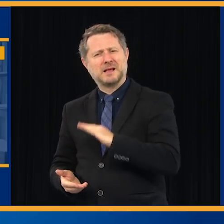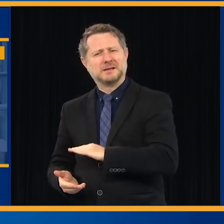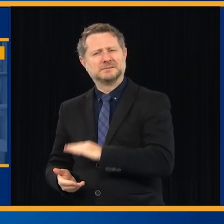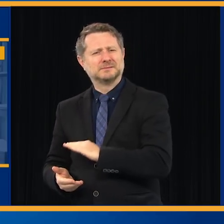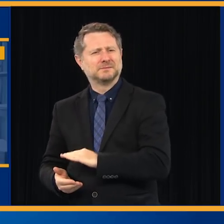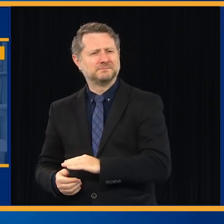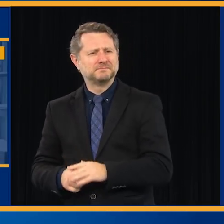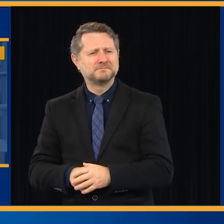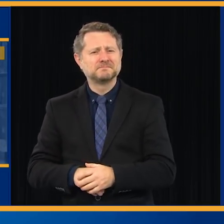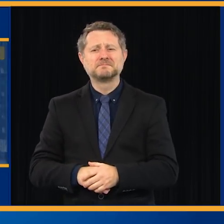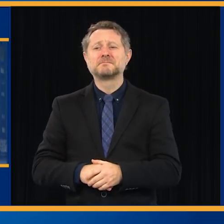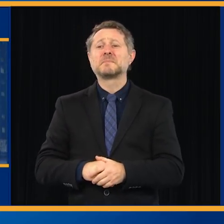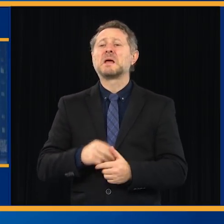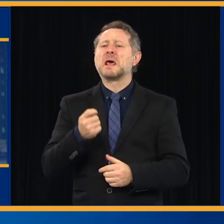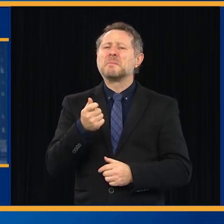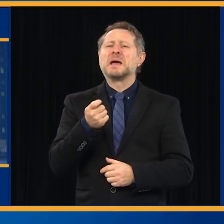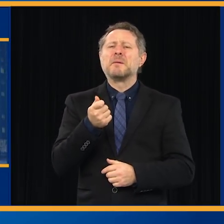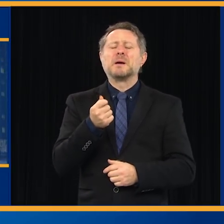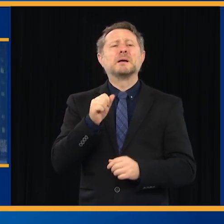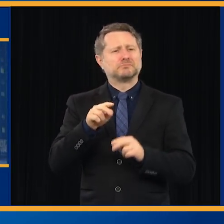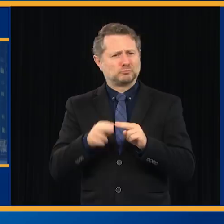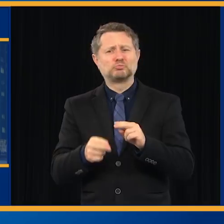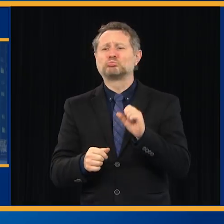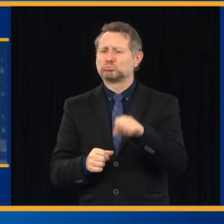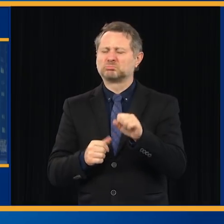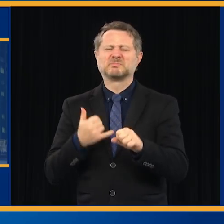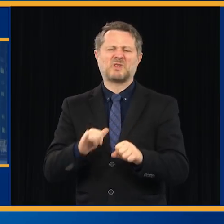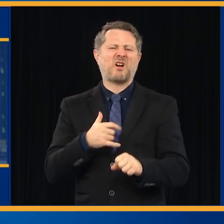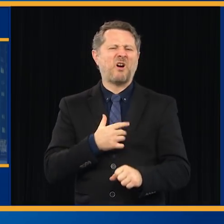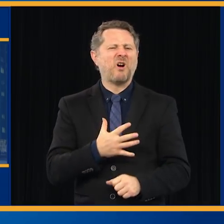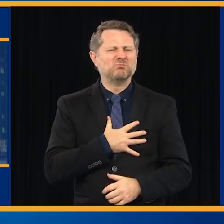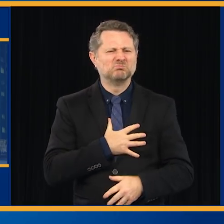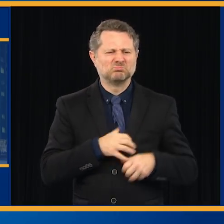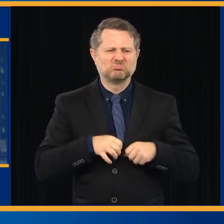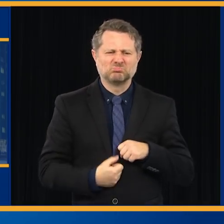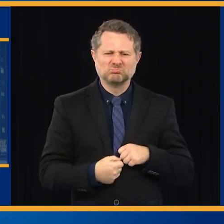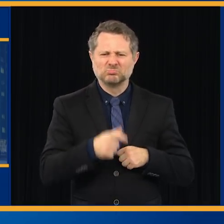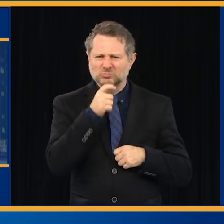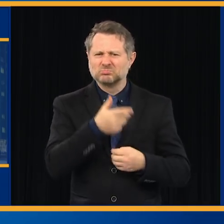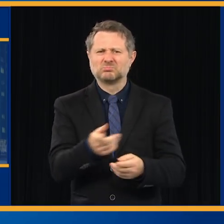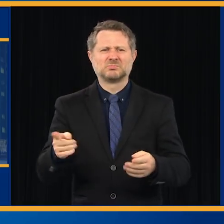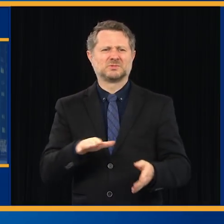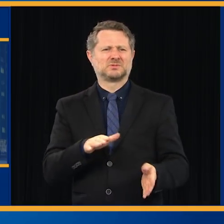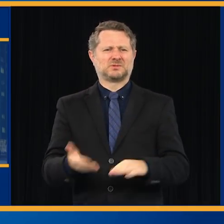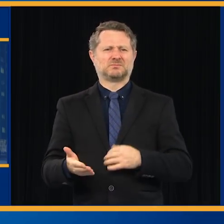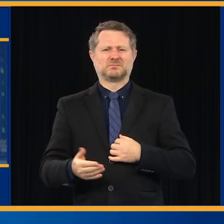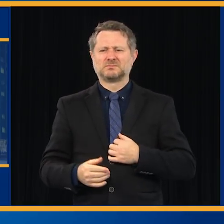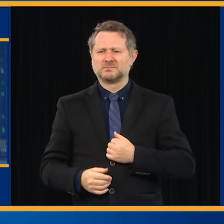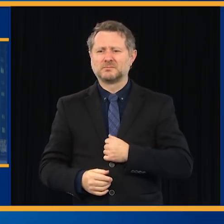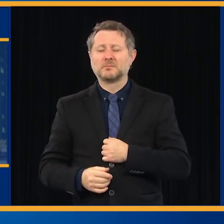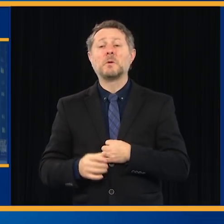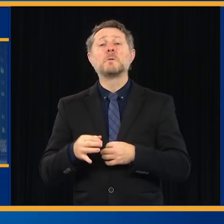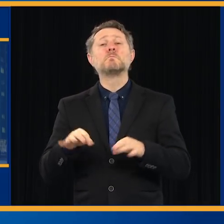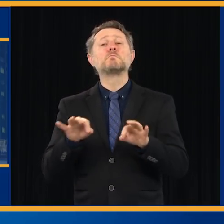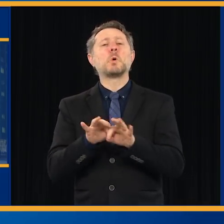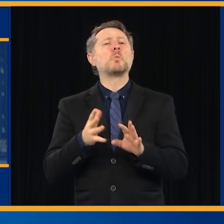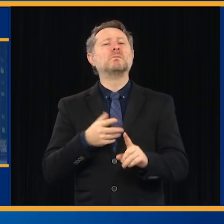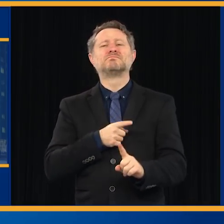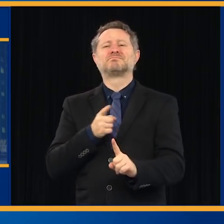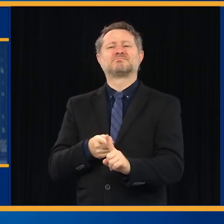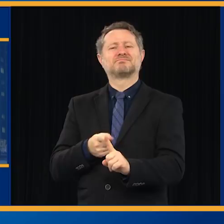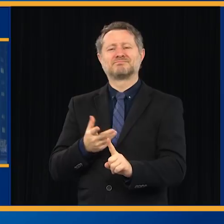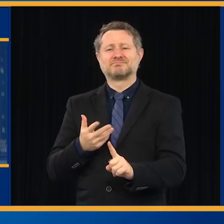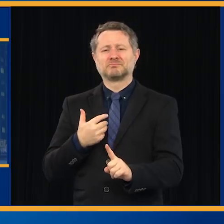is good, even though it's very painful. I think it's important that we take a moment